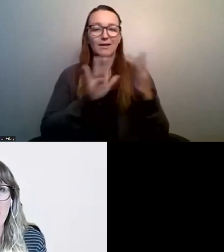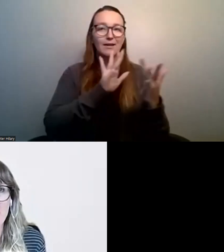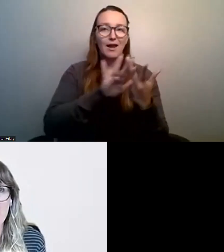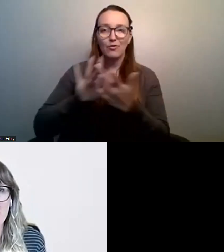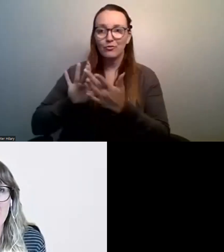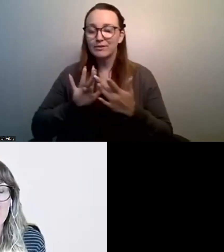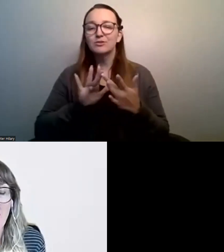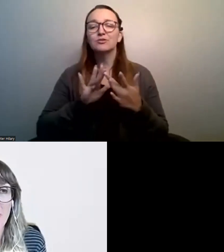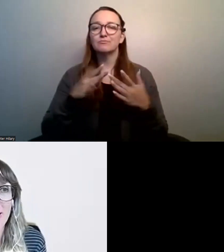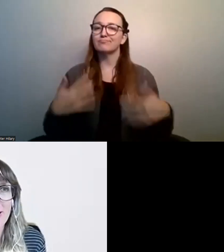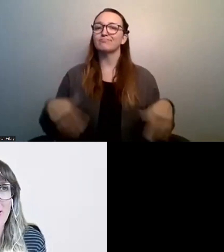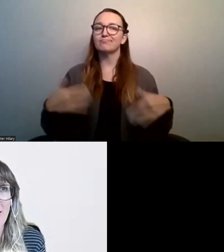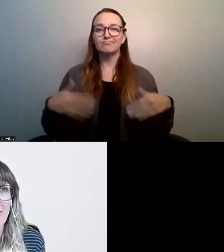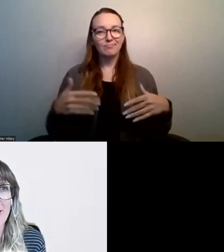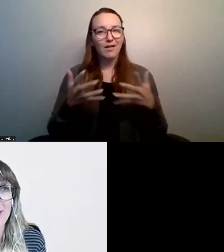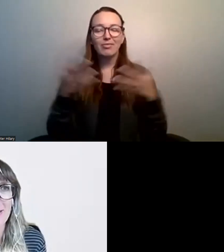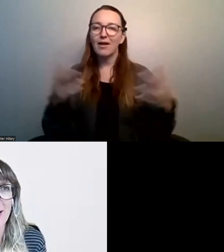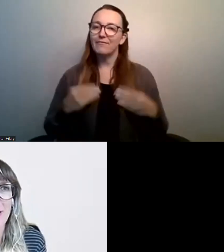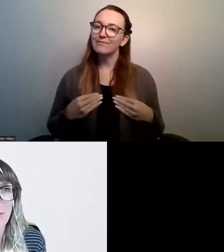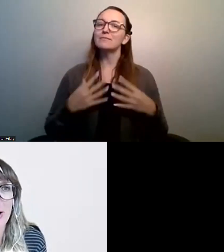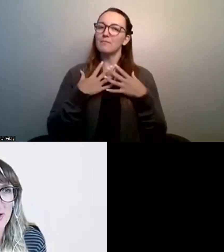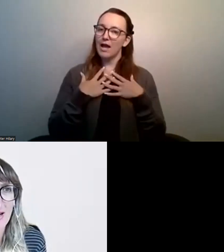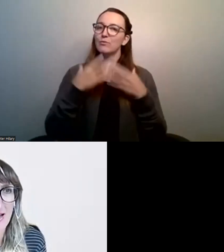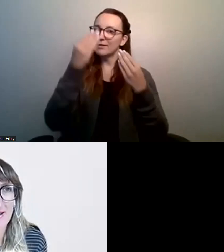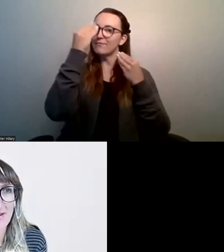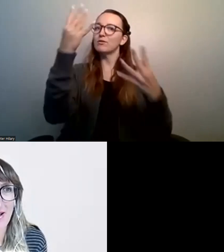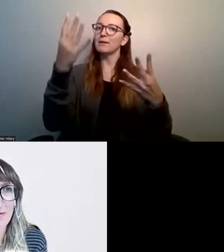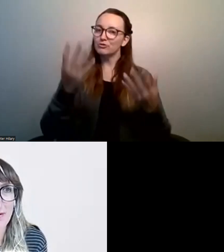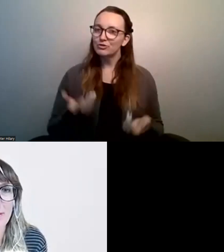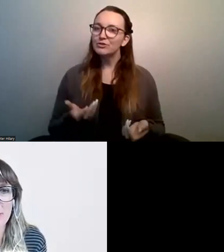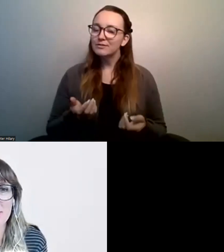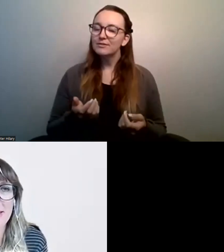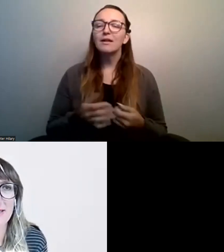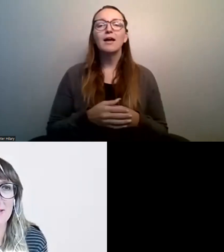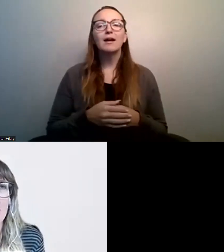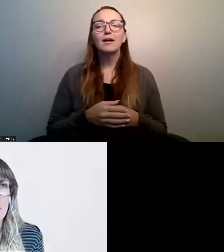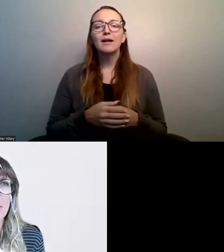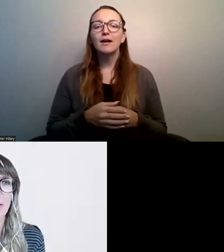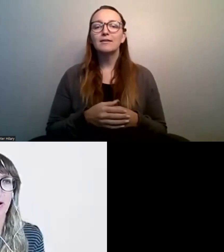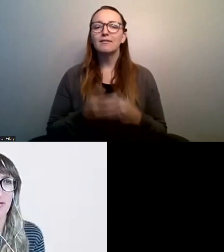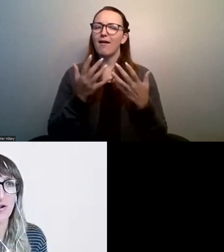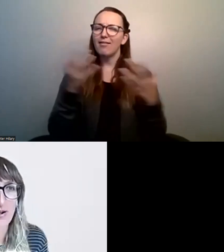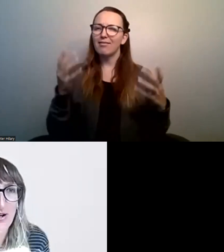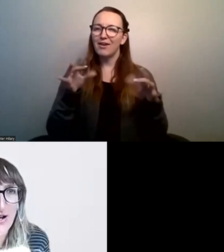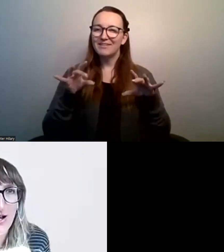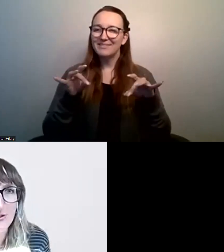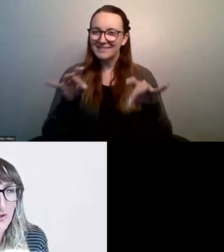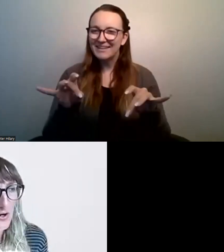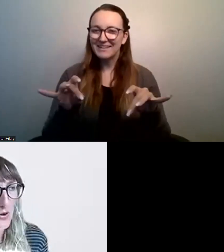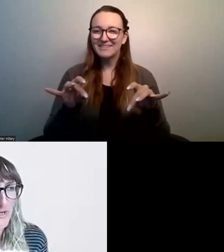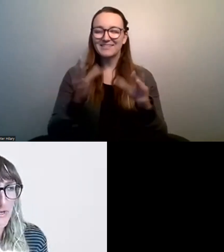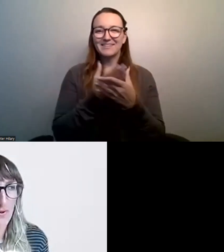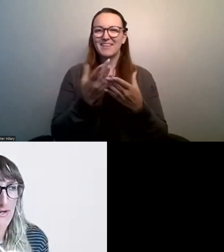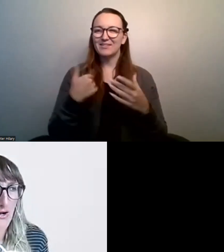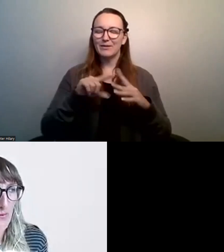really inspiring, I think, information and a lot of seeds, a lot of food for thought there. So we're going